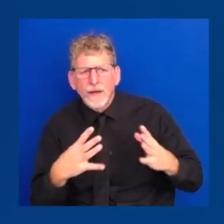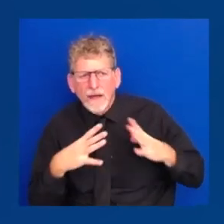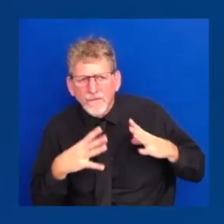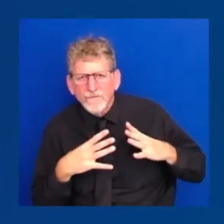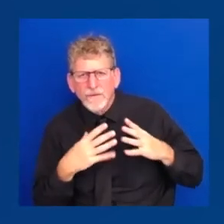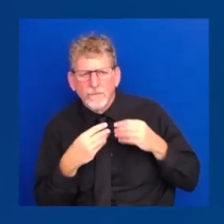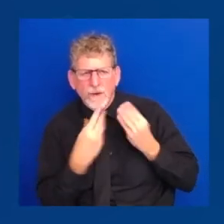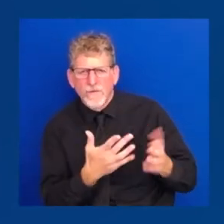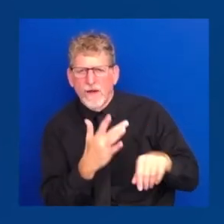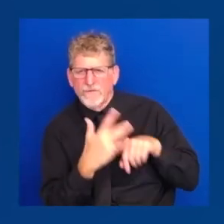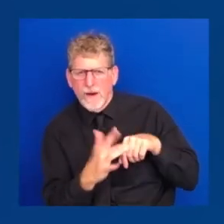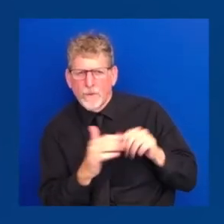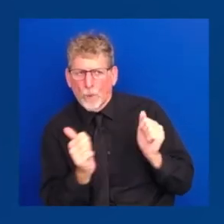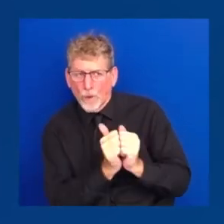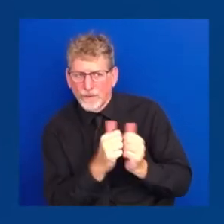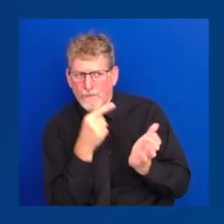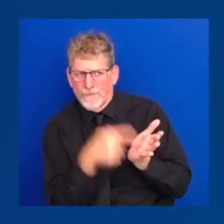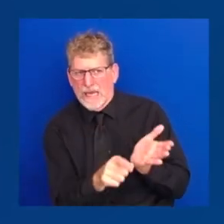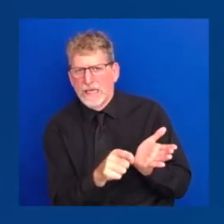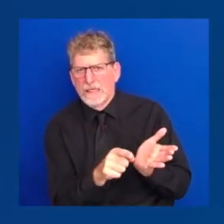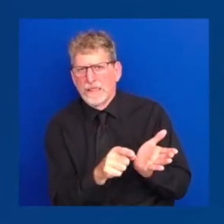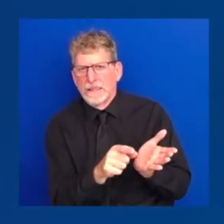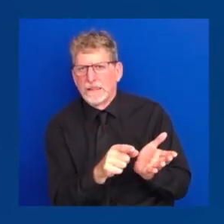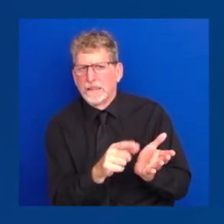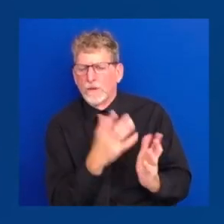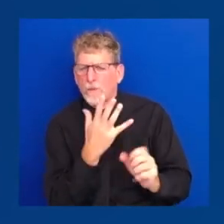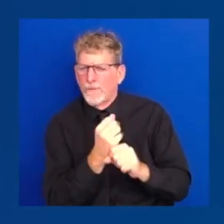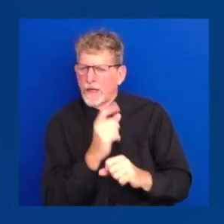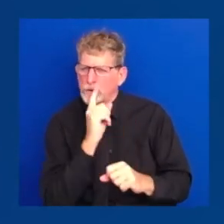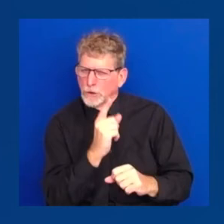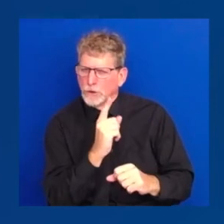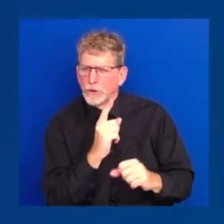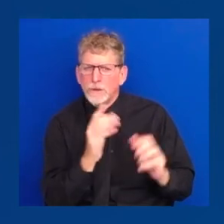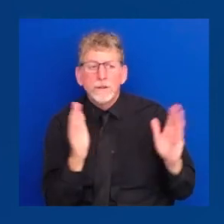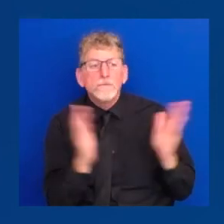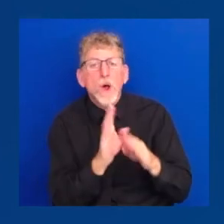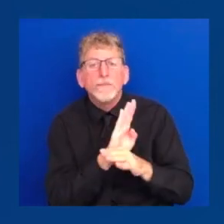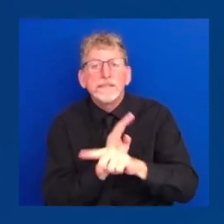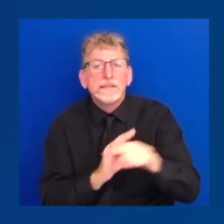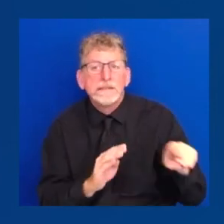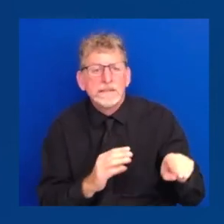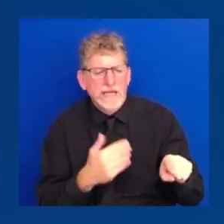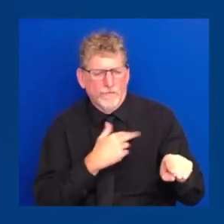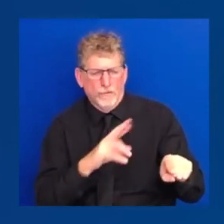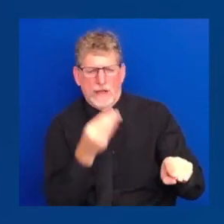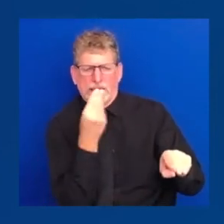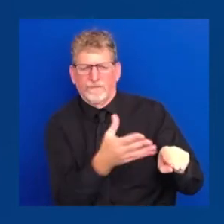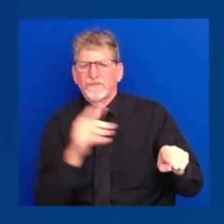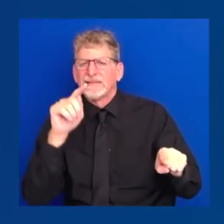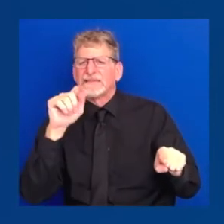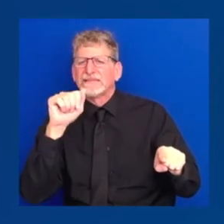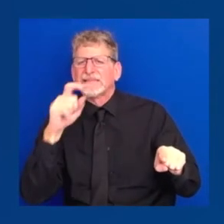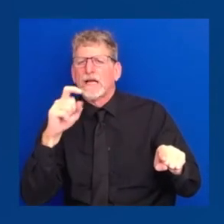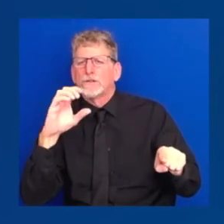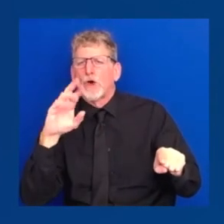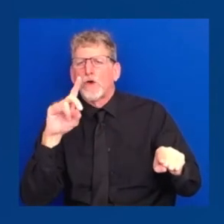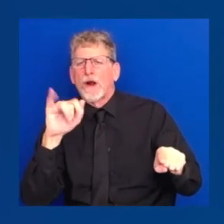tax credits to help small and mid-sized businesses provide paid sick and family leave. Next